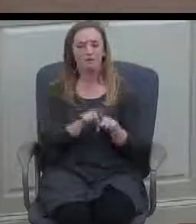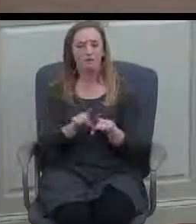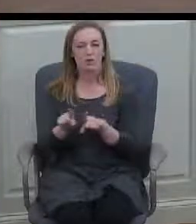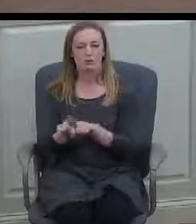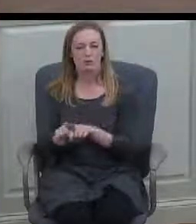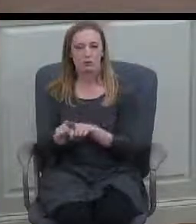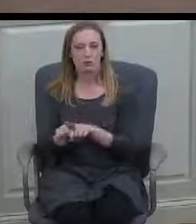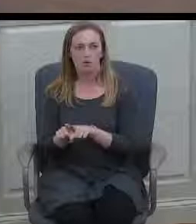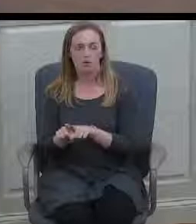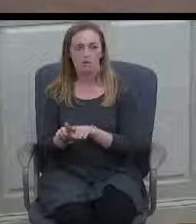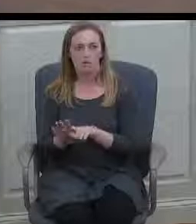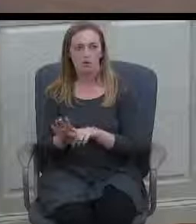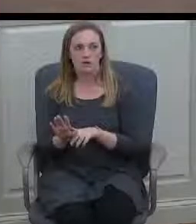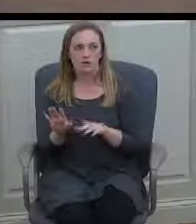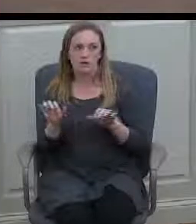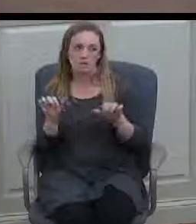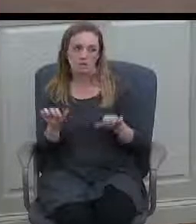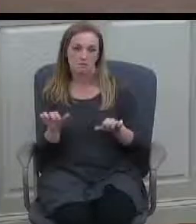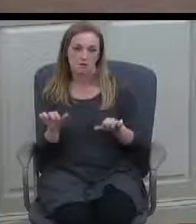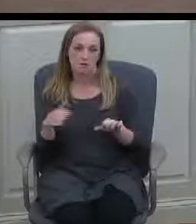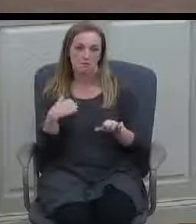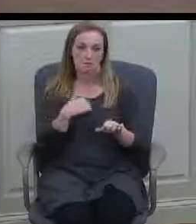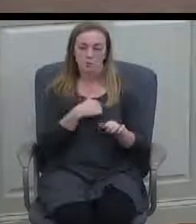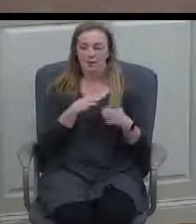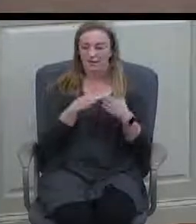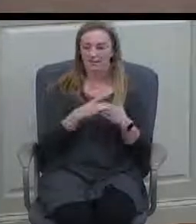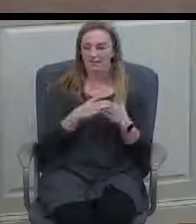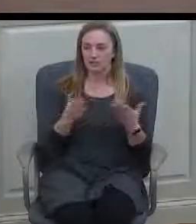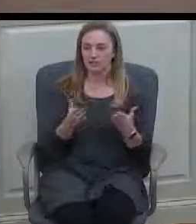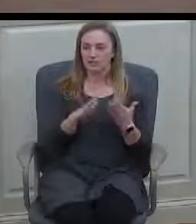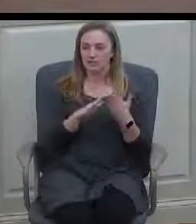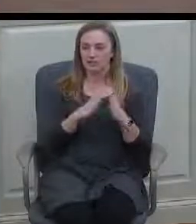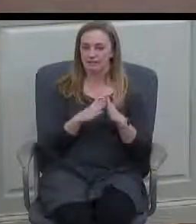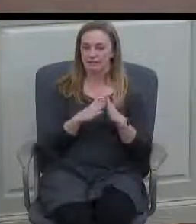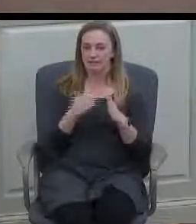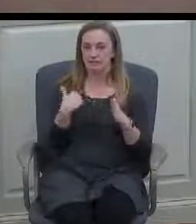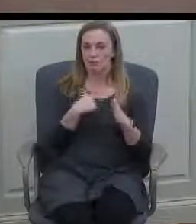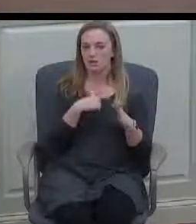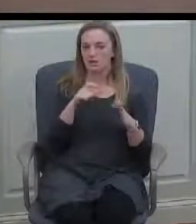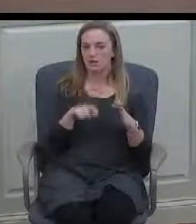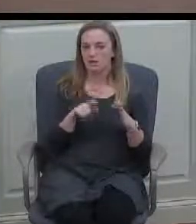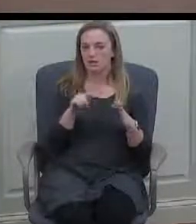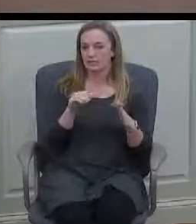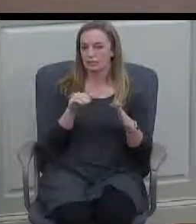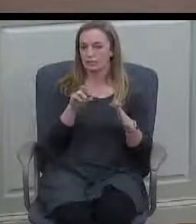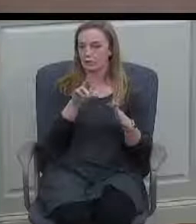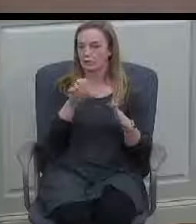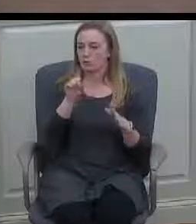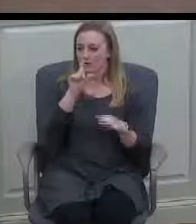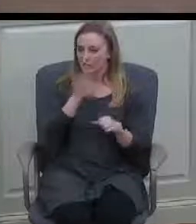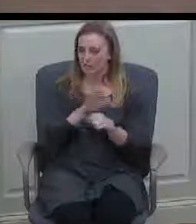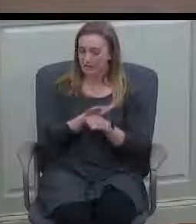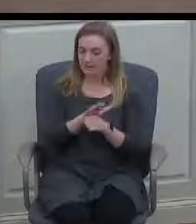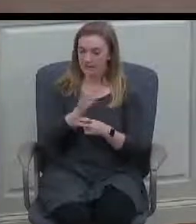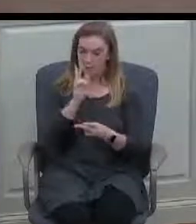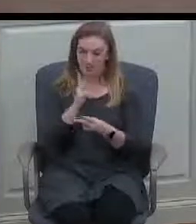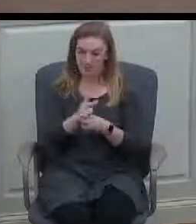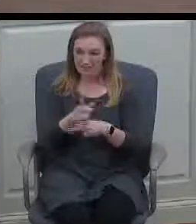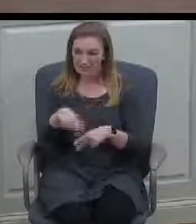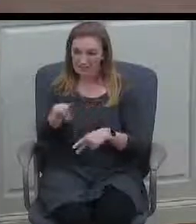for probably us as leadership here at the city, we probably need to be recommitted to holding them